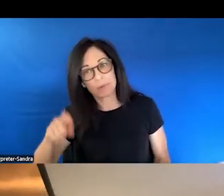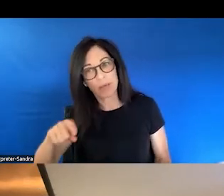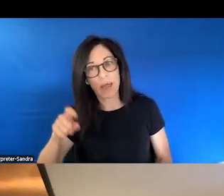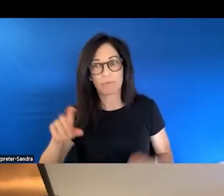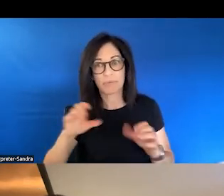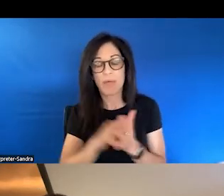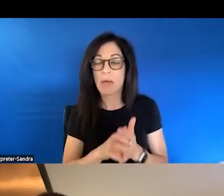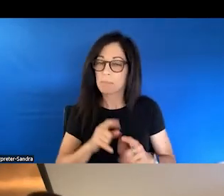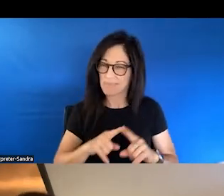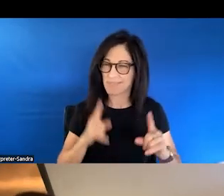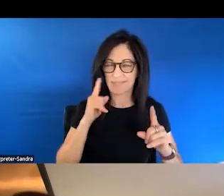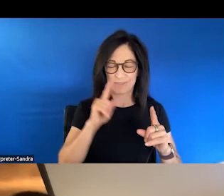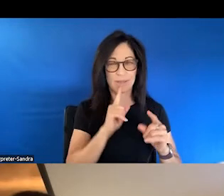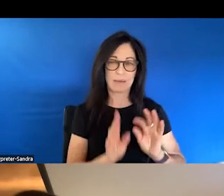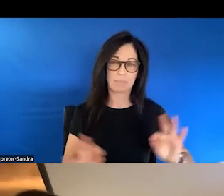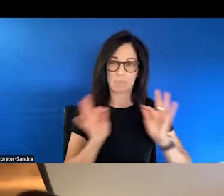sometimes it can be,